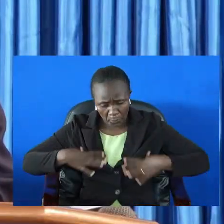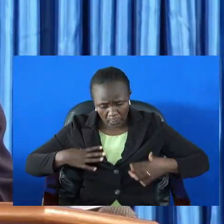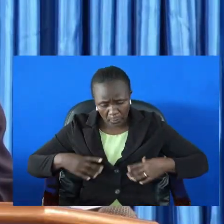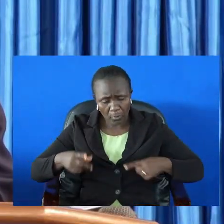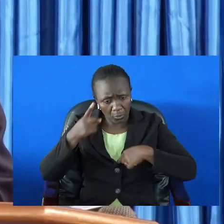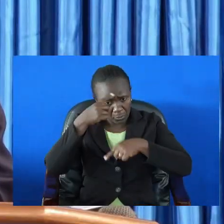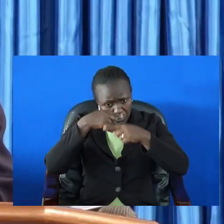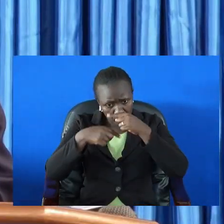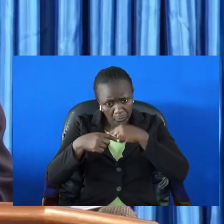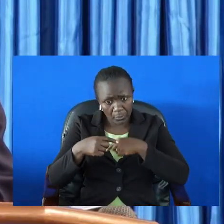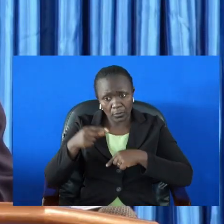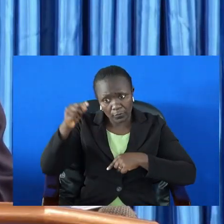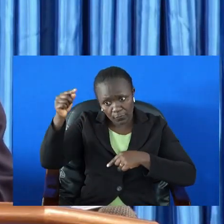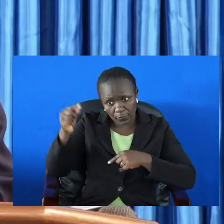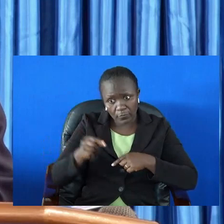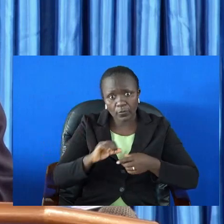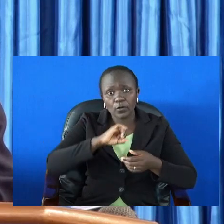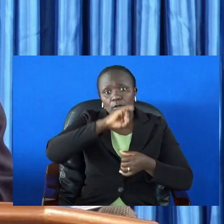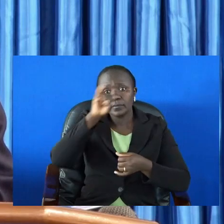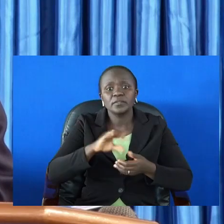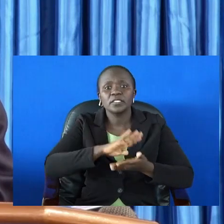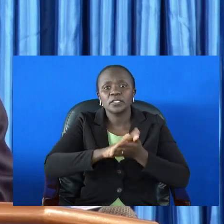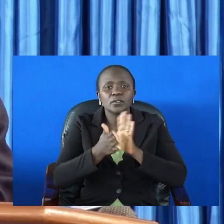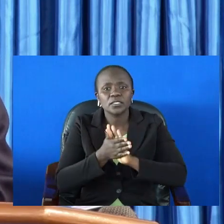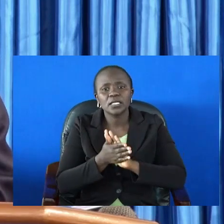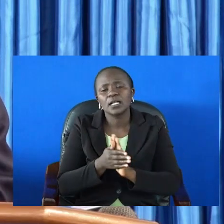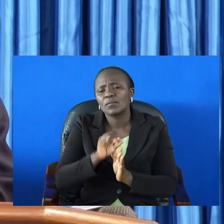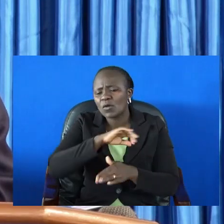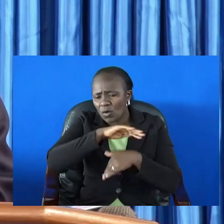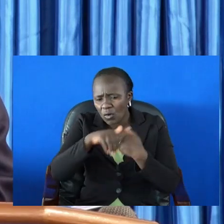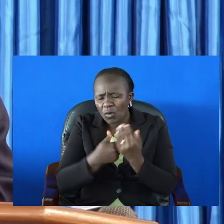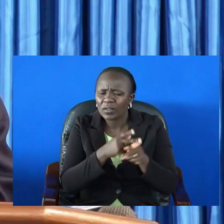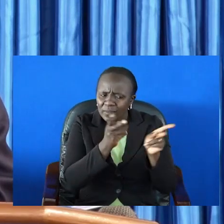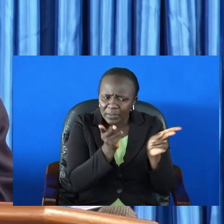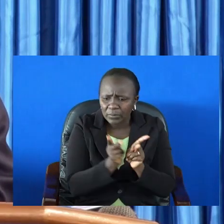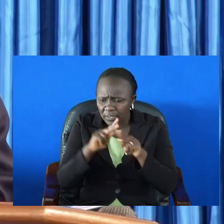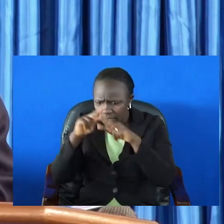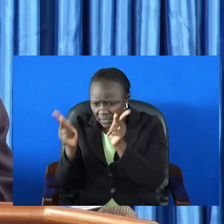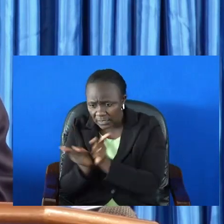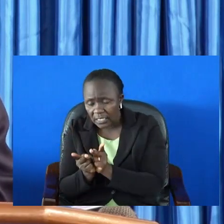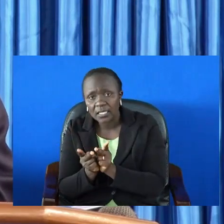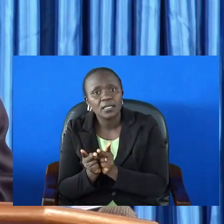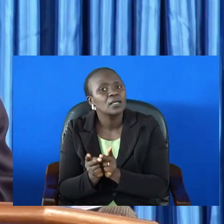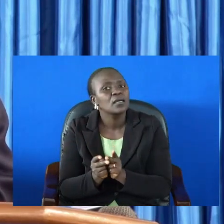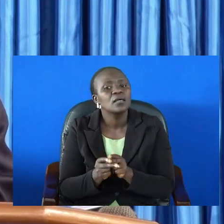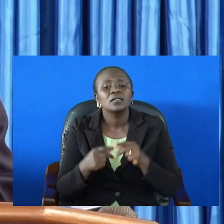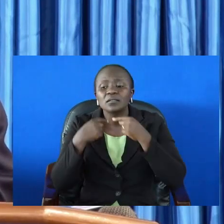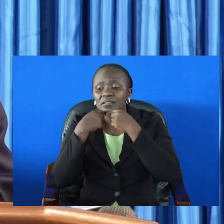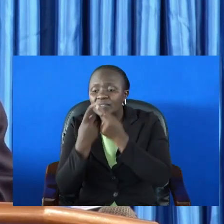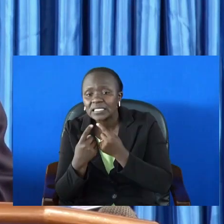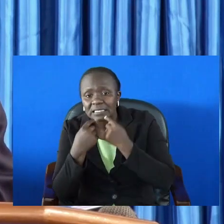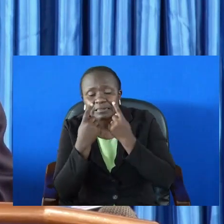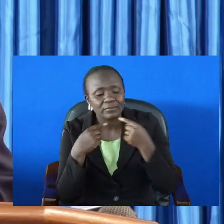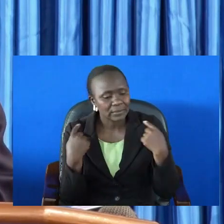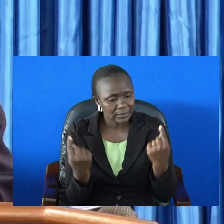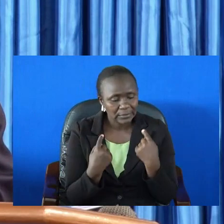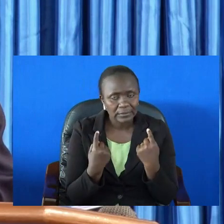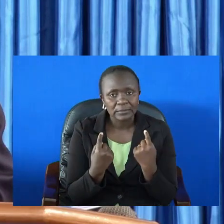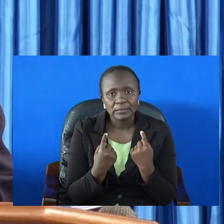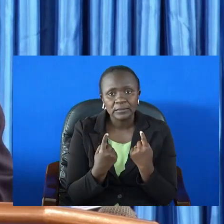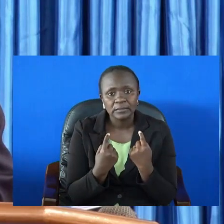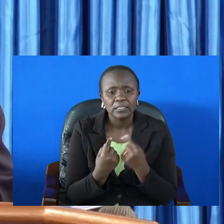him from Jerusalem and all the Judea and all region of Jordan, confessing their sin. They